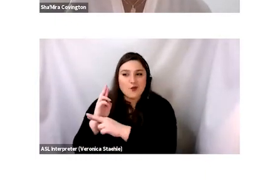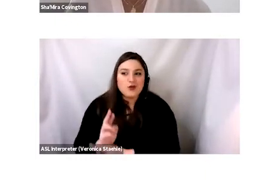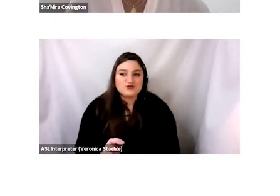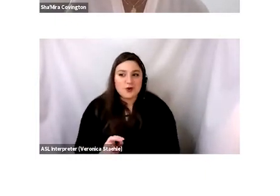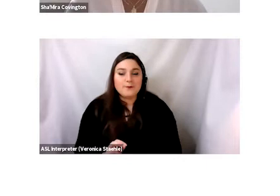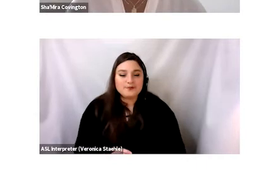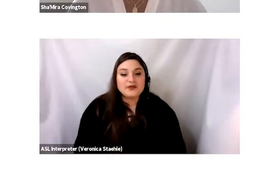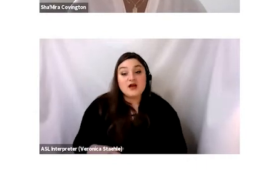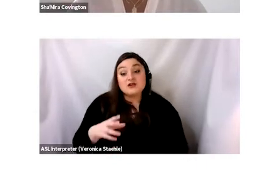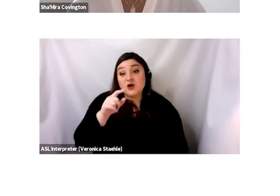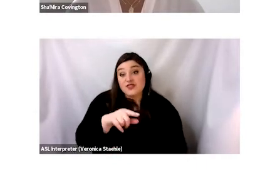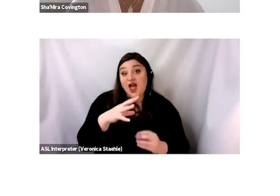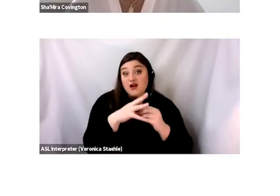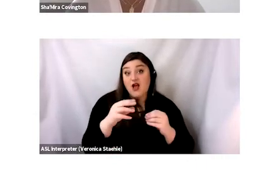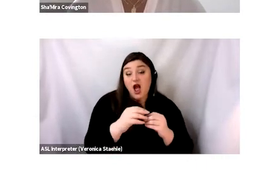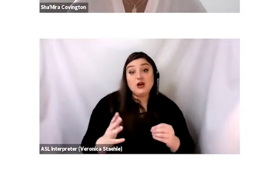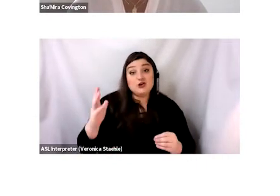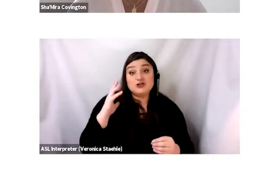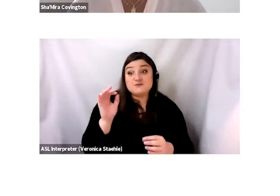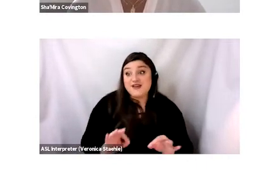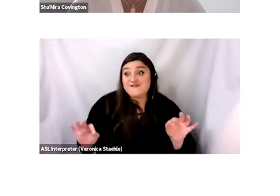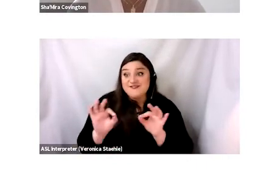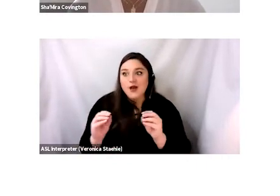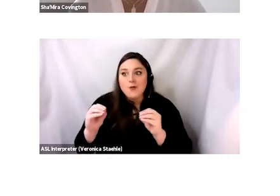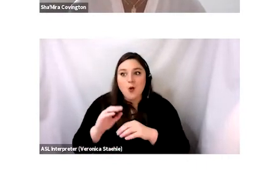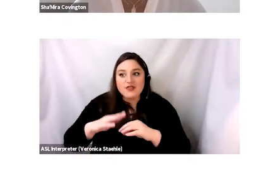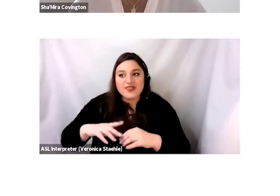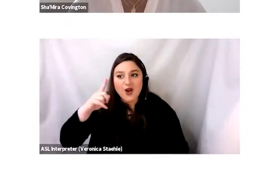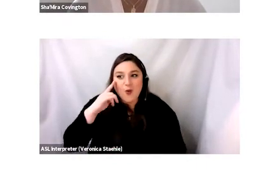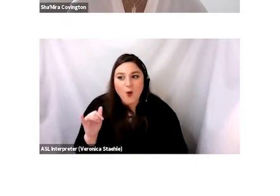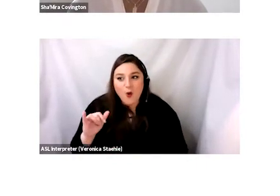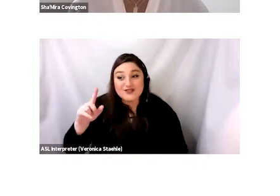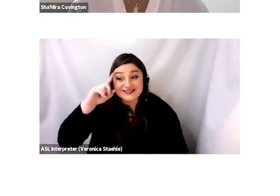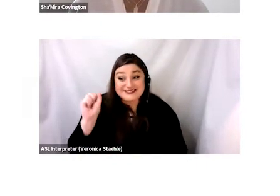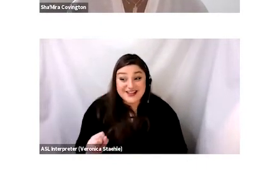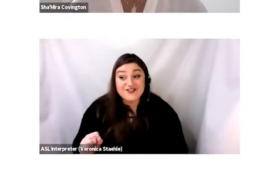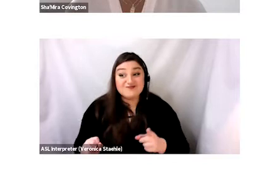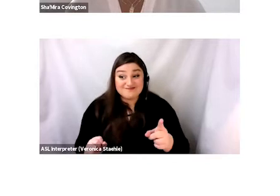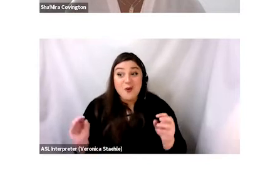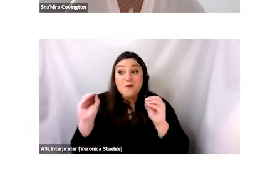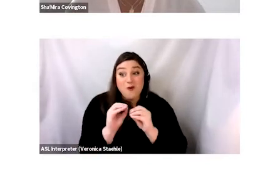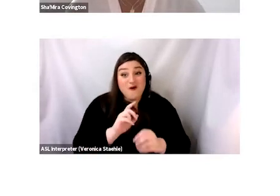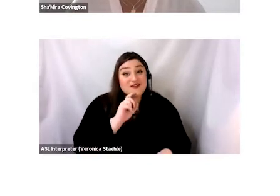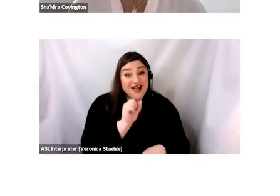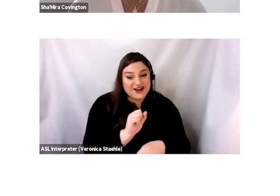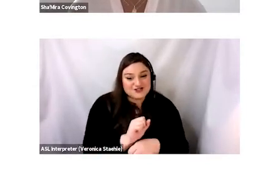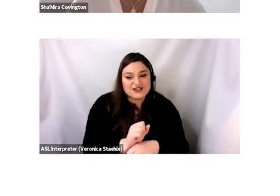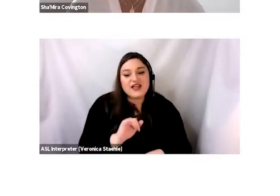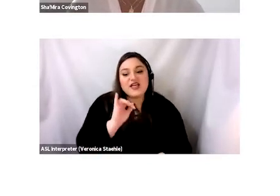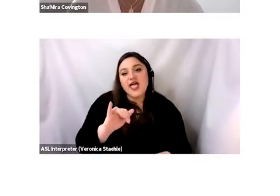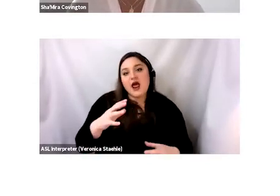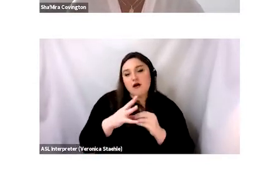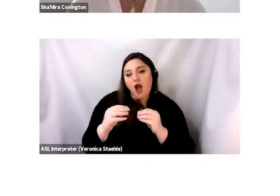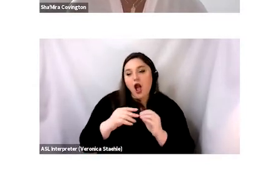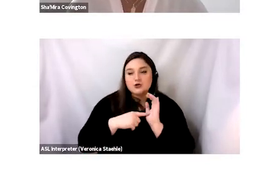or silver. Unlike the precious metals the Spaniards coveted, cotton threads or textiles signified a wearer's high social status and